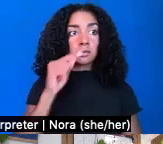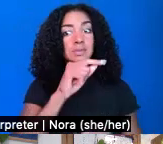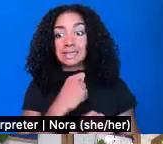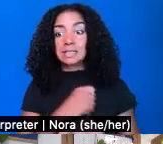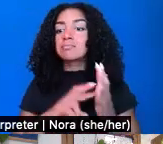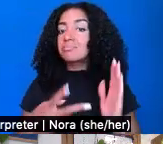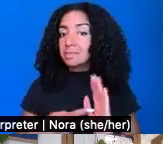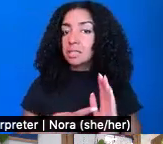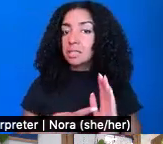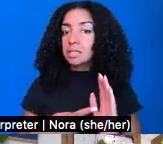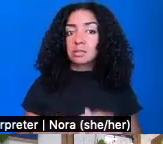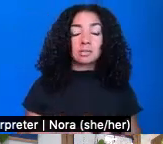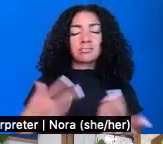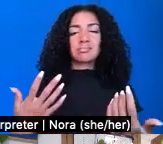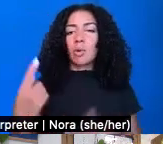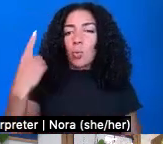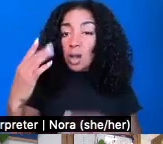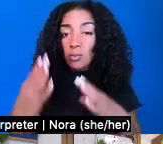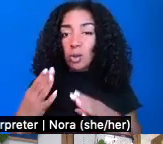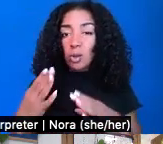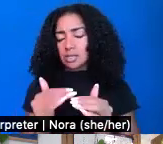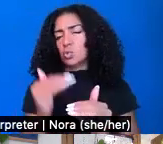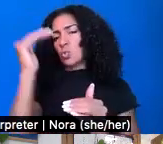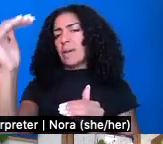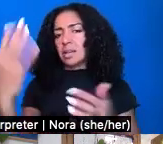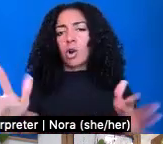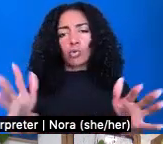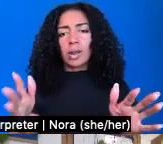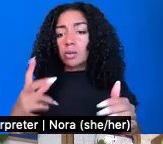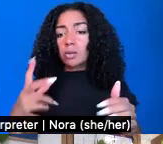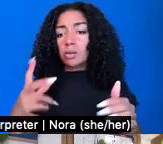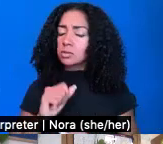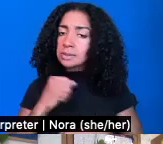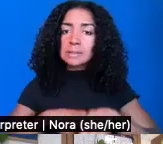too many and we have to work against it. Right?